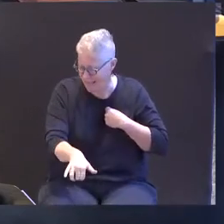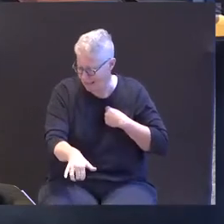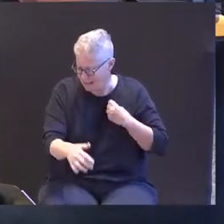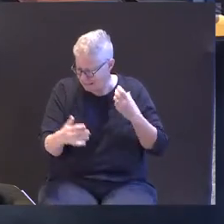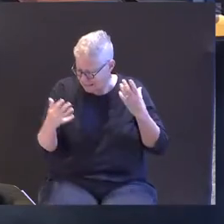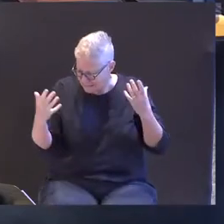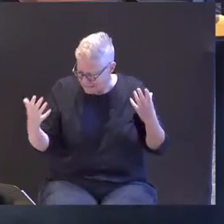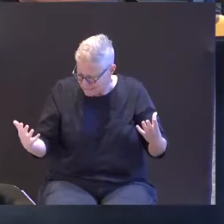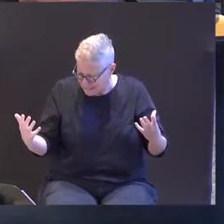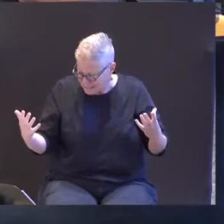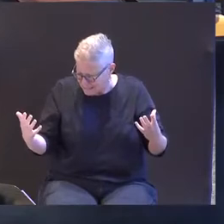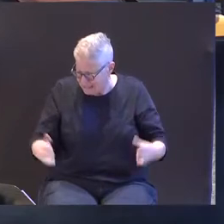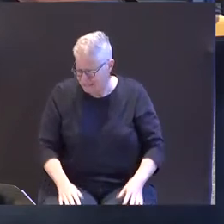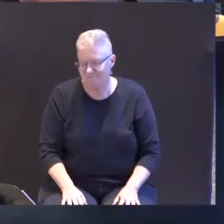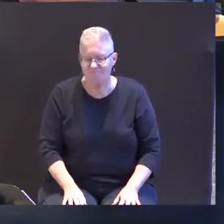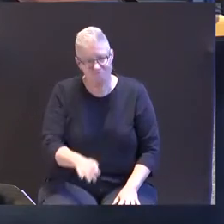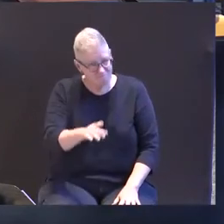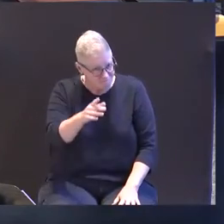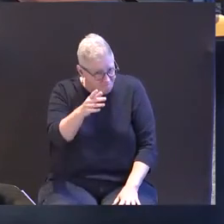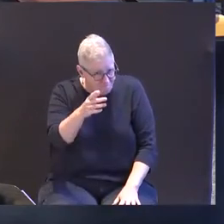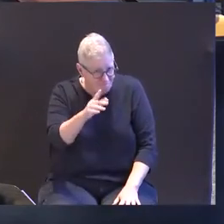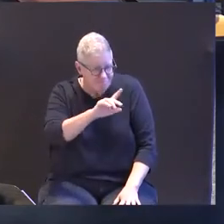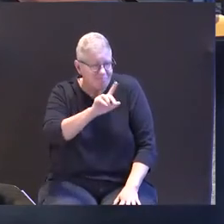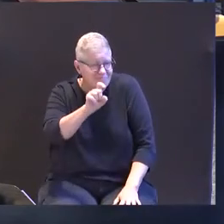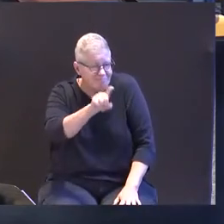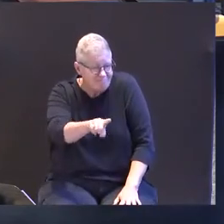But do you care enough?